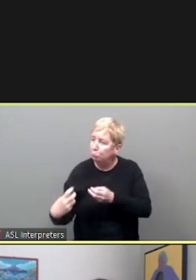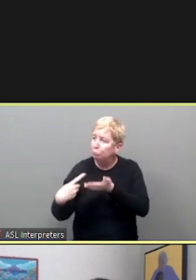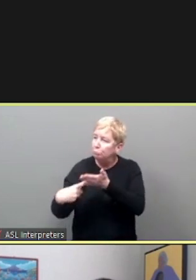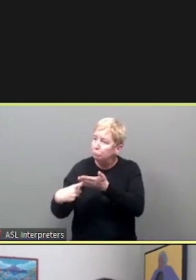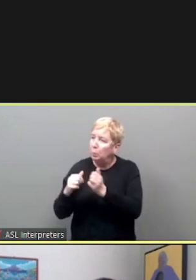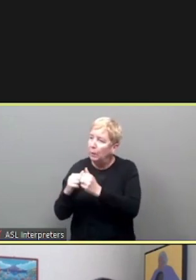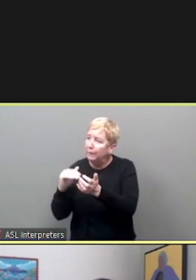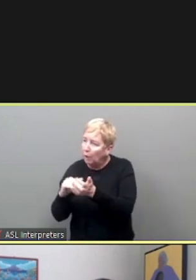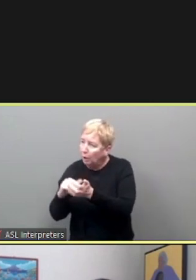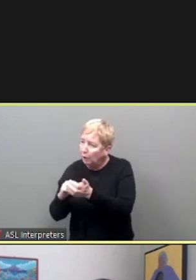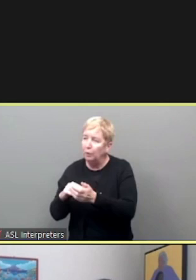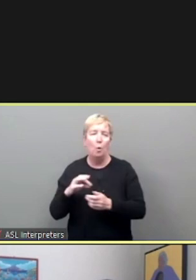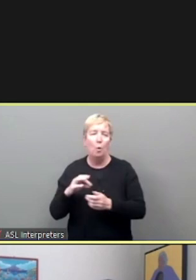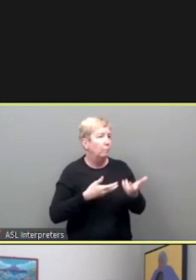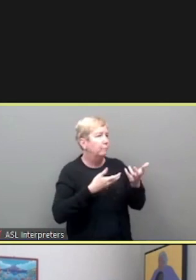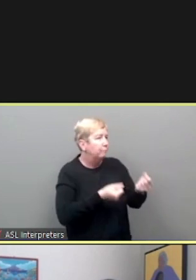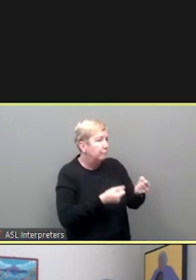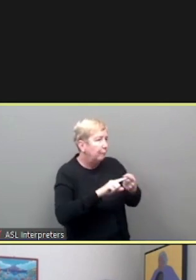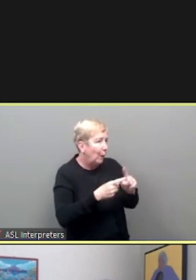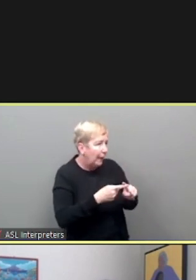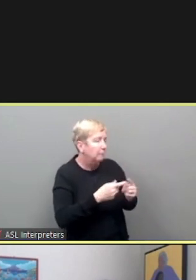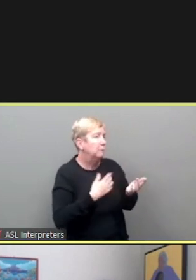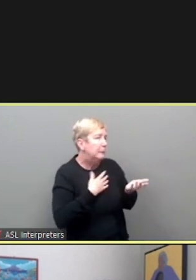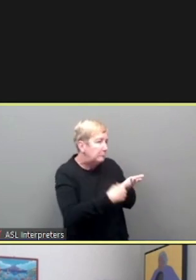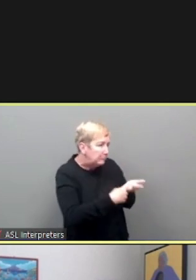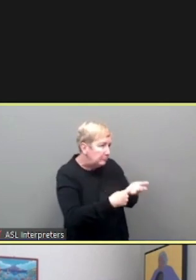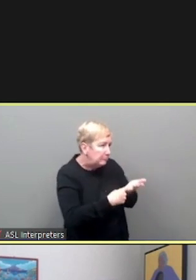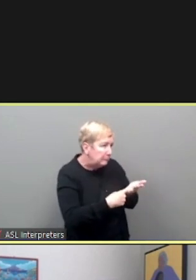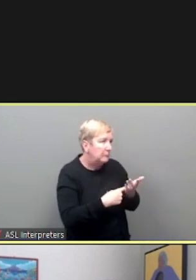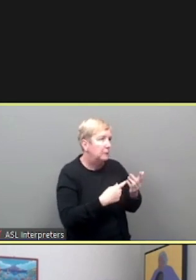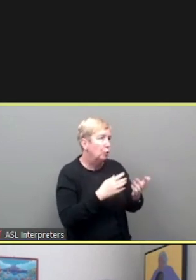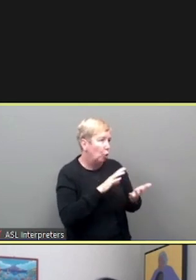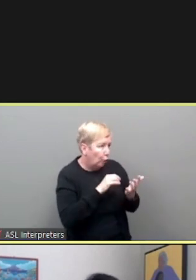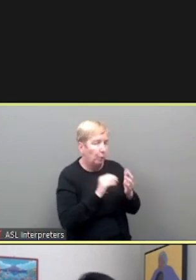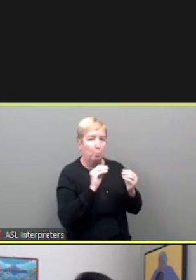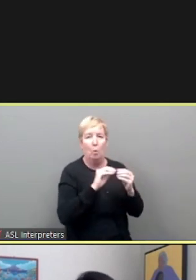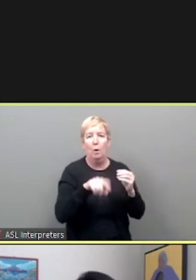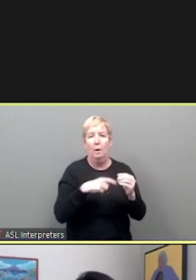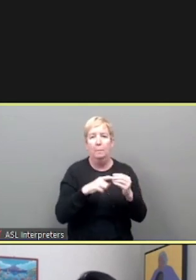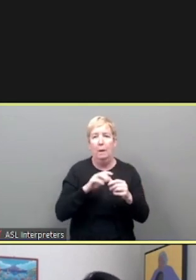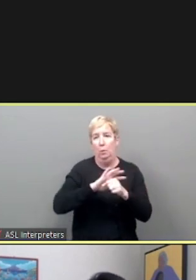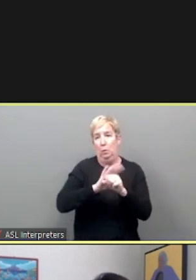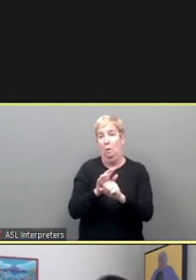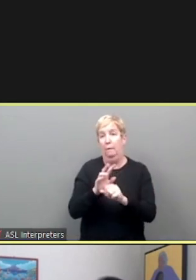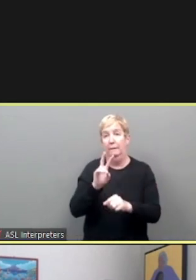you have questions about the COVID vaccine. So thank you so much. And thank you once